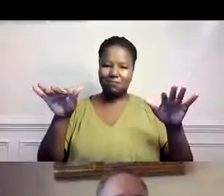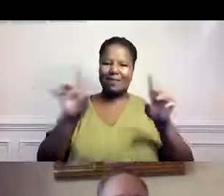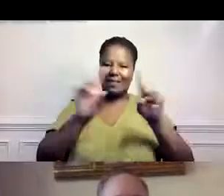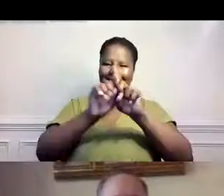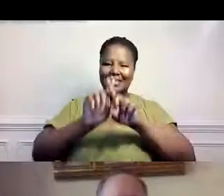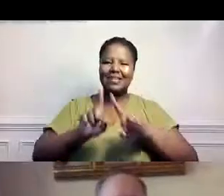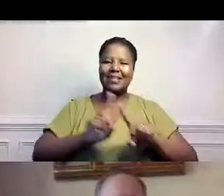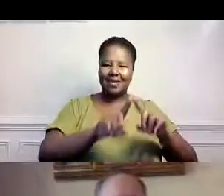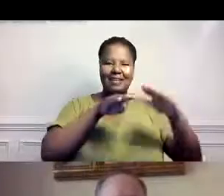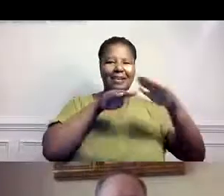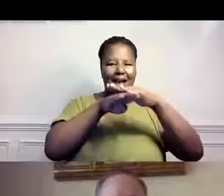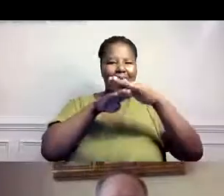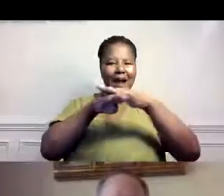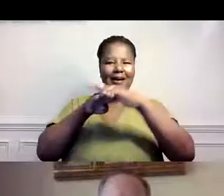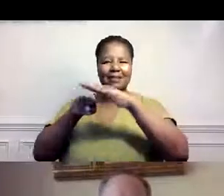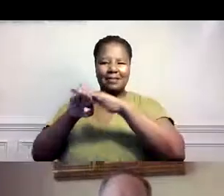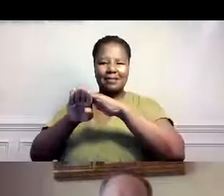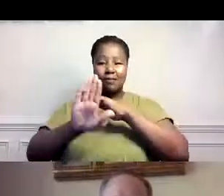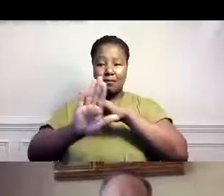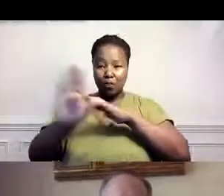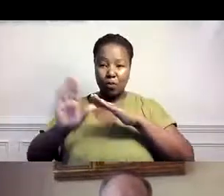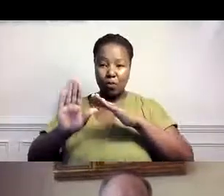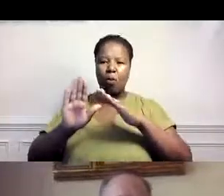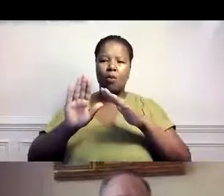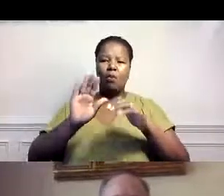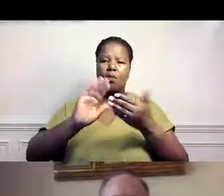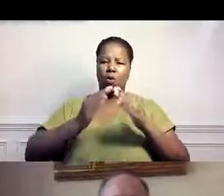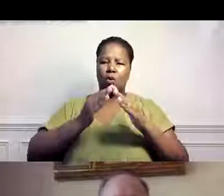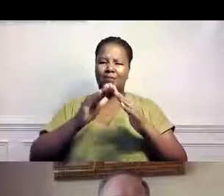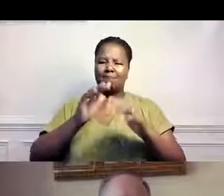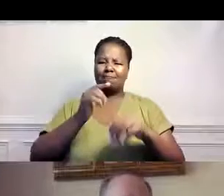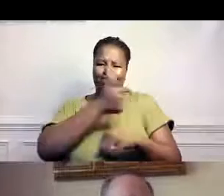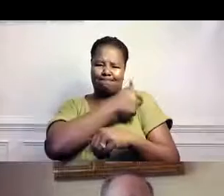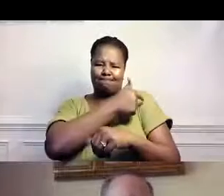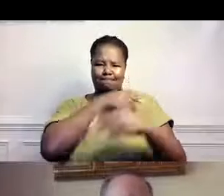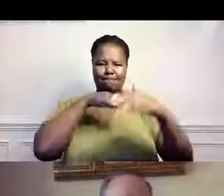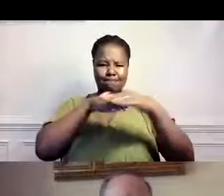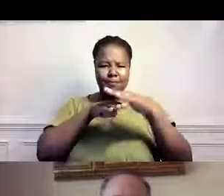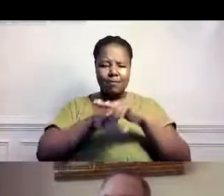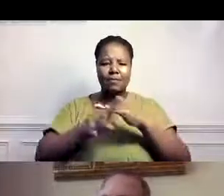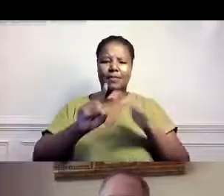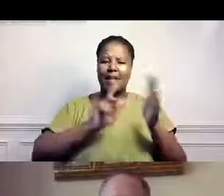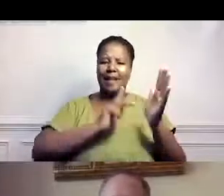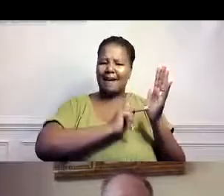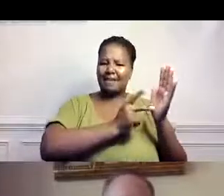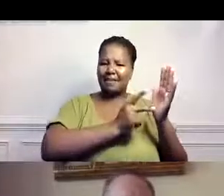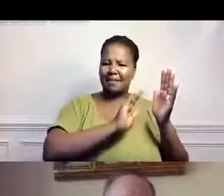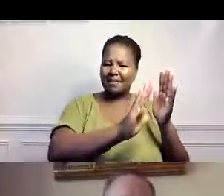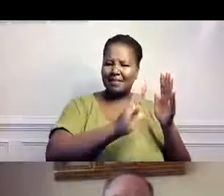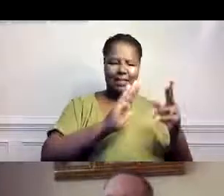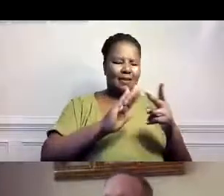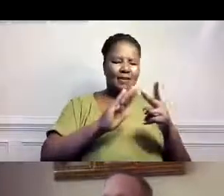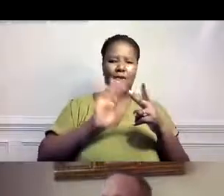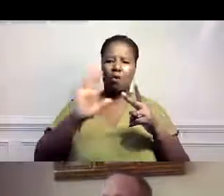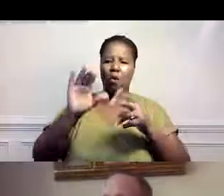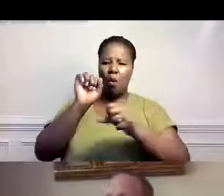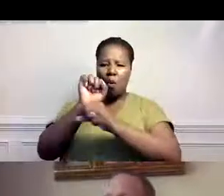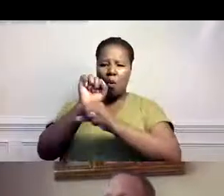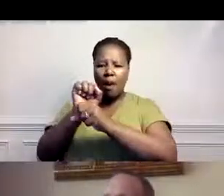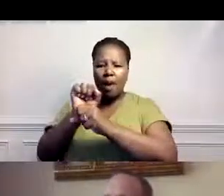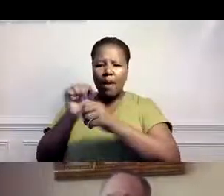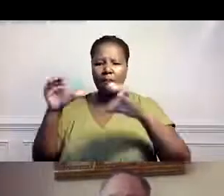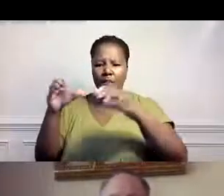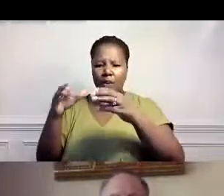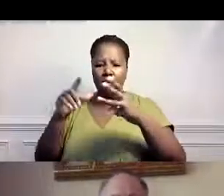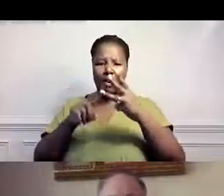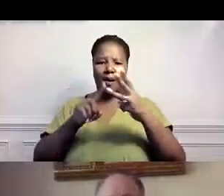vaccine through your local healthcare provider, through pharmacies, through employers, through pop-up clinics